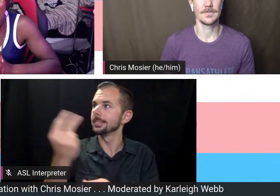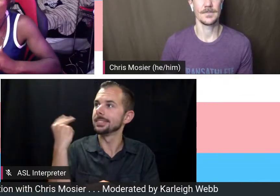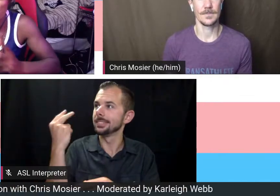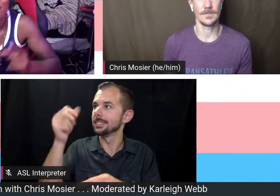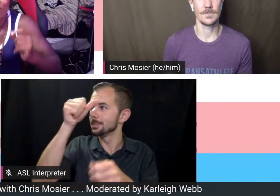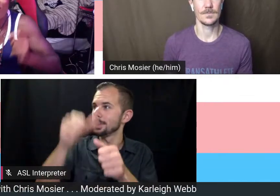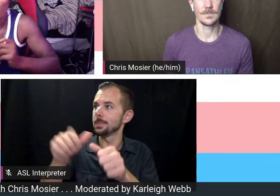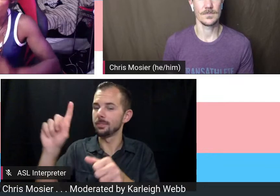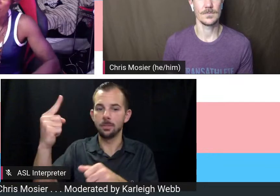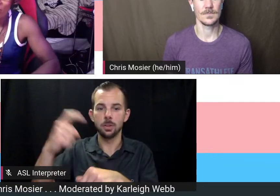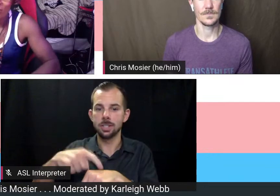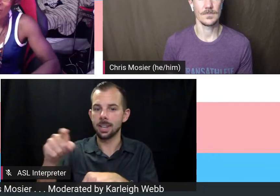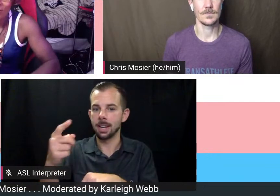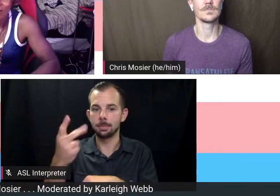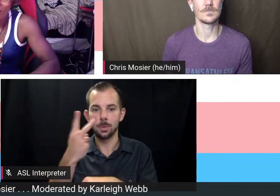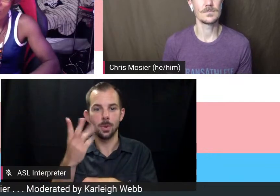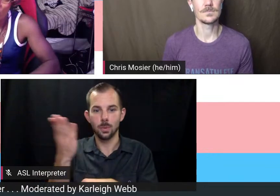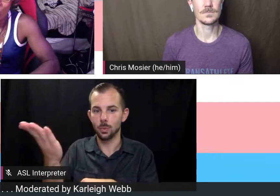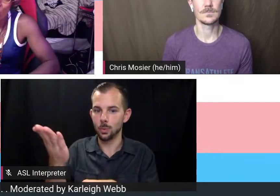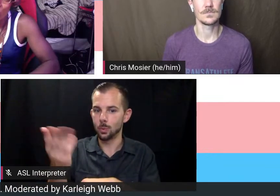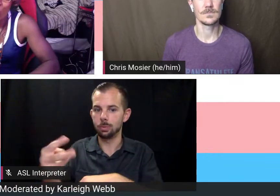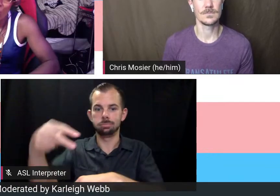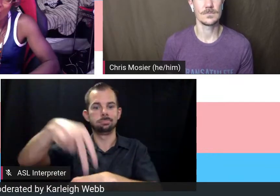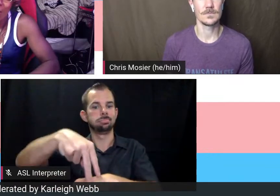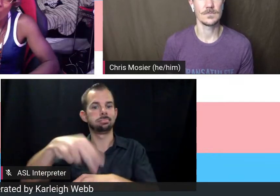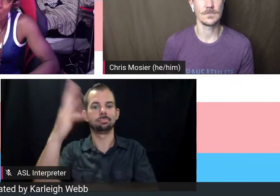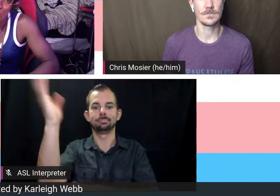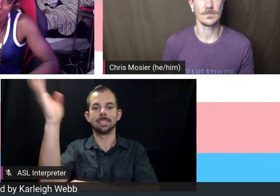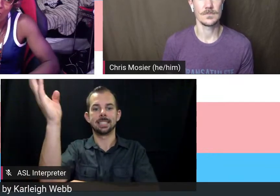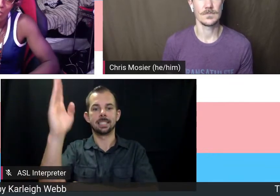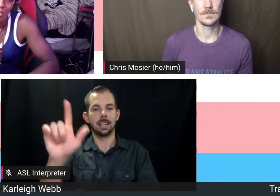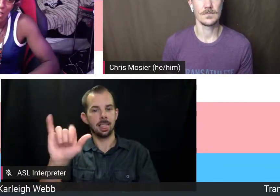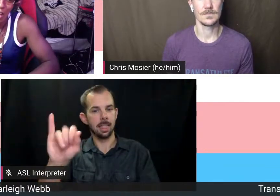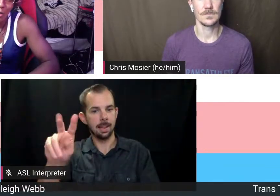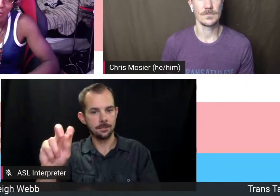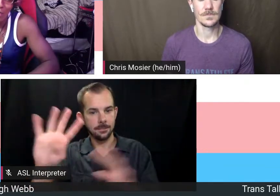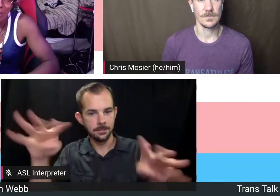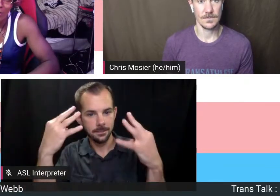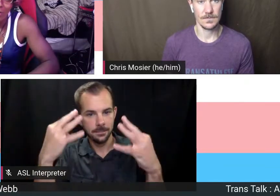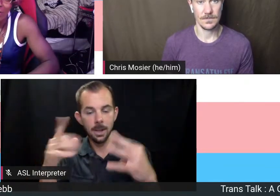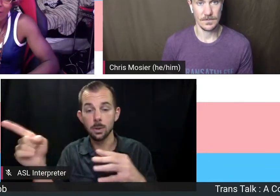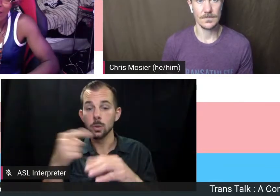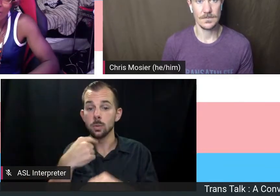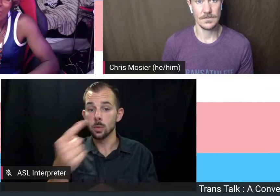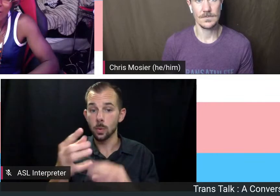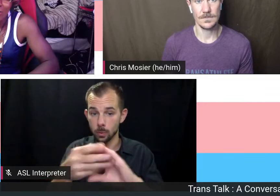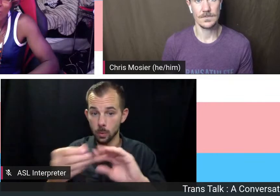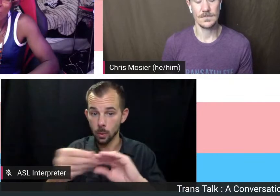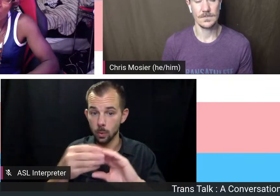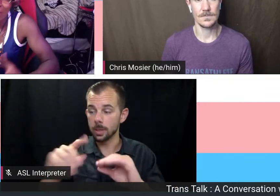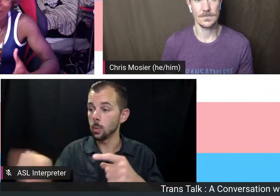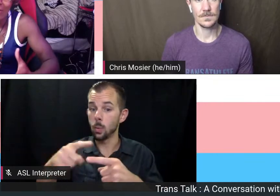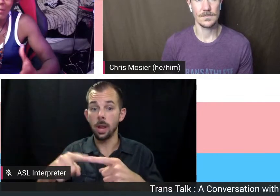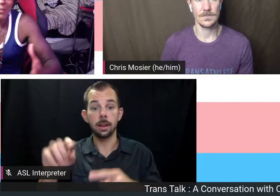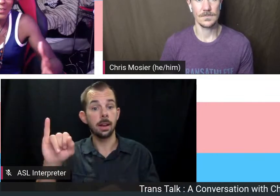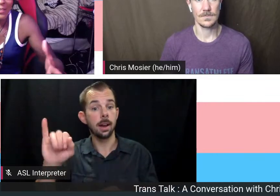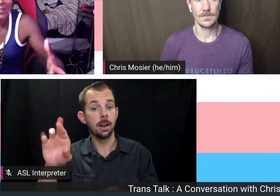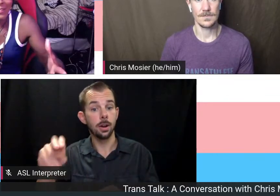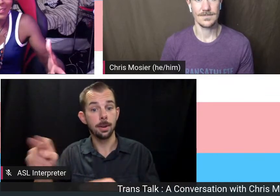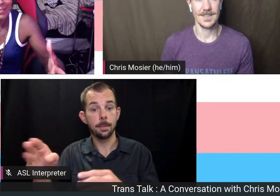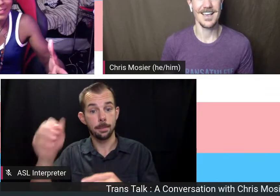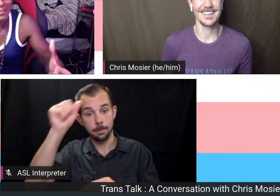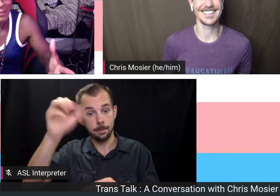that I heard you speak live. And you told the story about when you finished an Ironman and you had this great